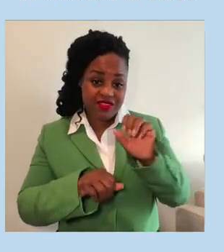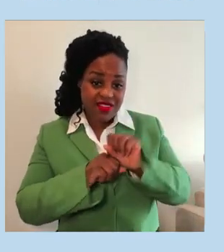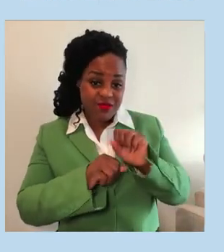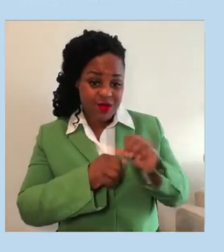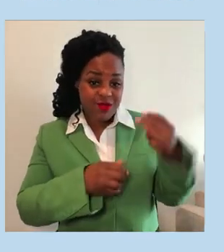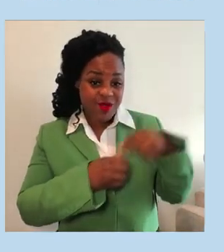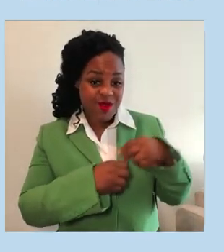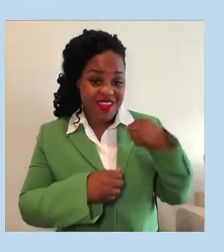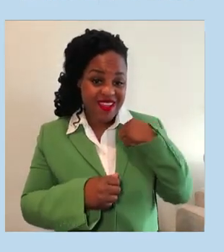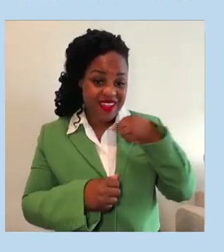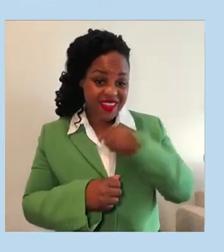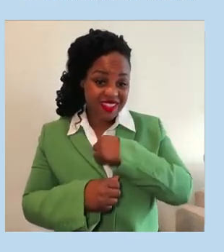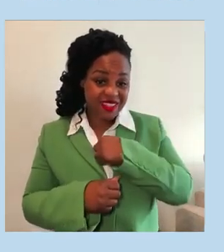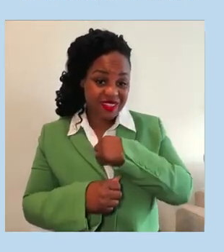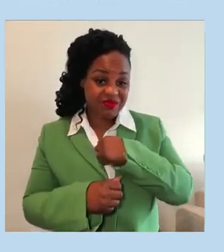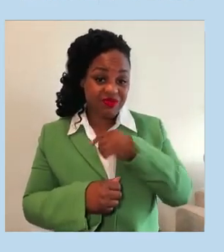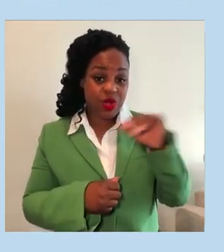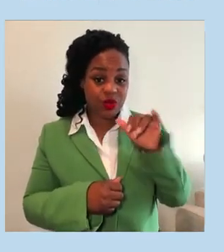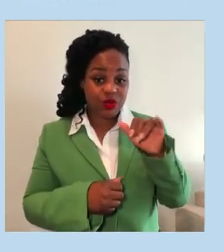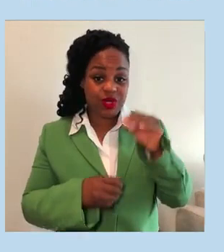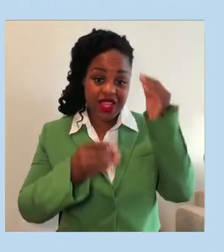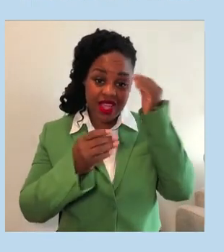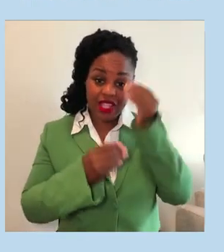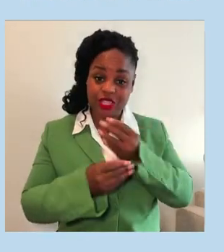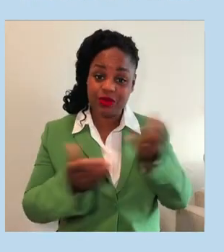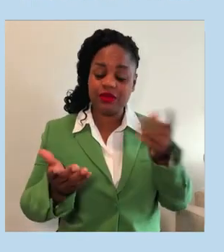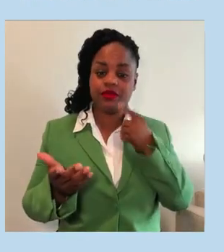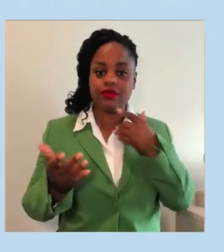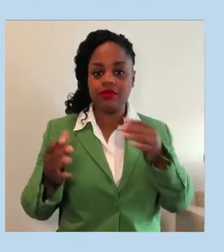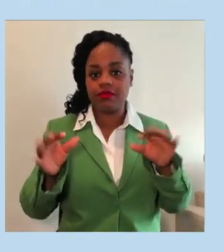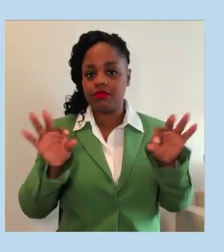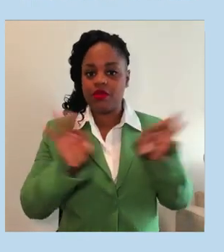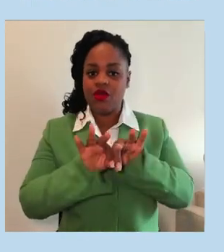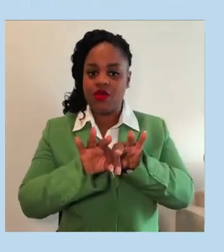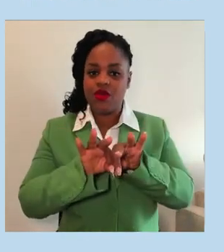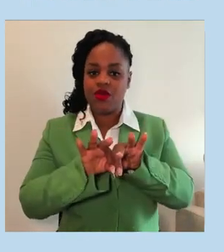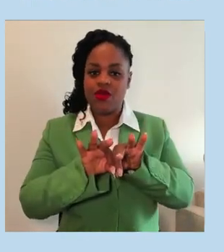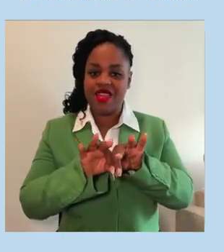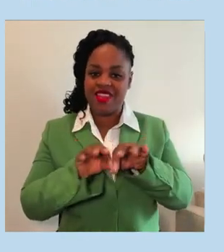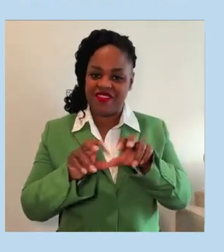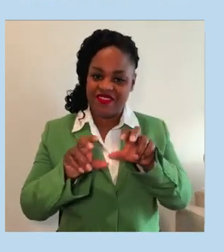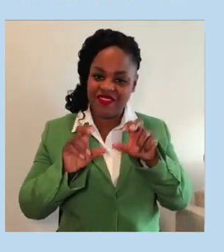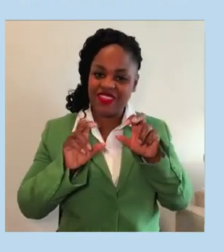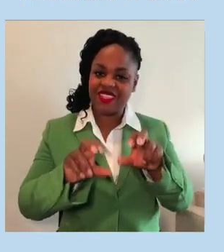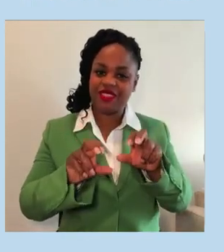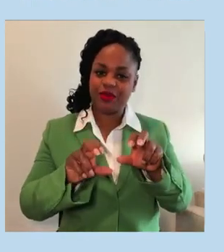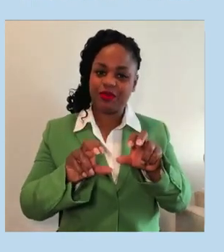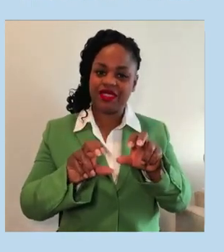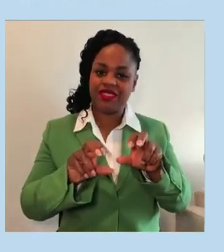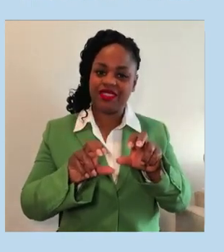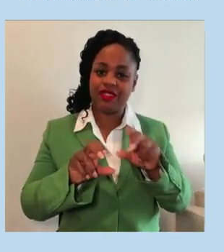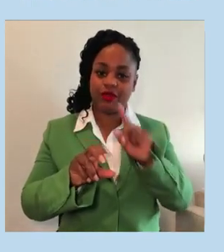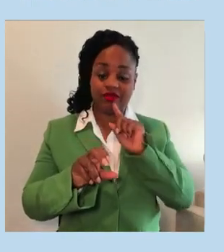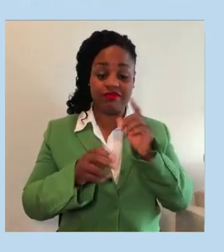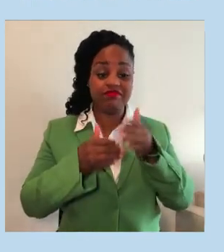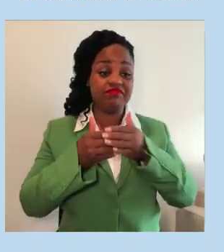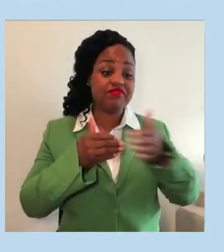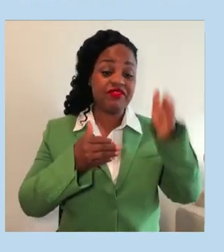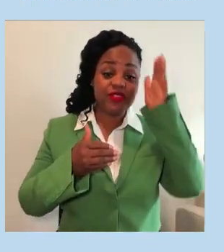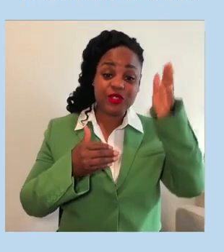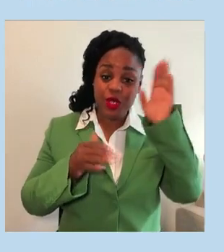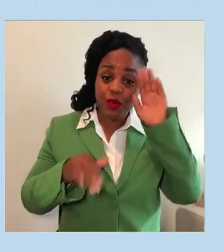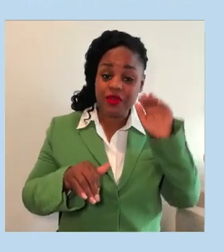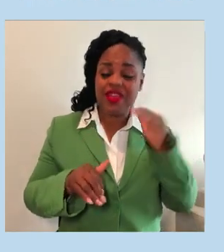announce this historic investment in the future. So thanks very much, and happy International Women's Day.